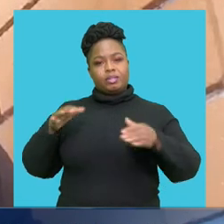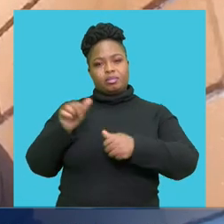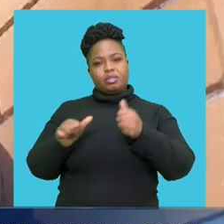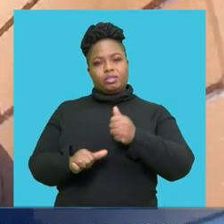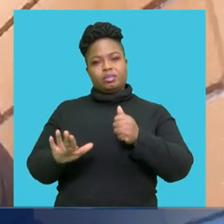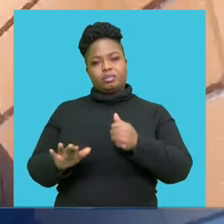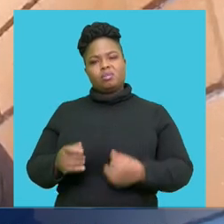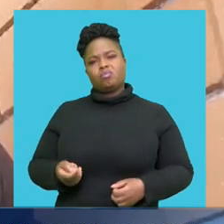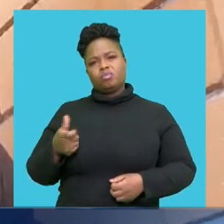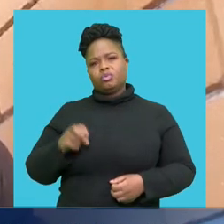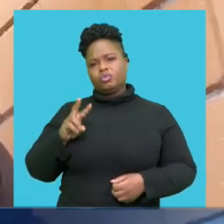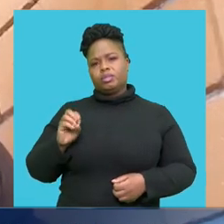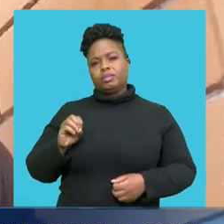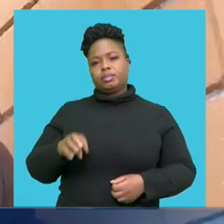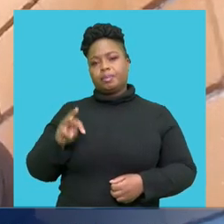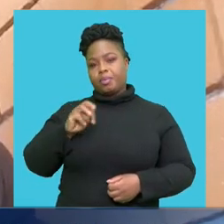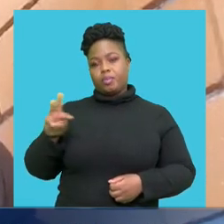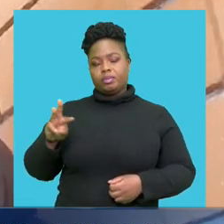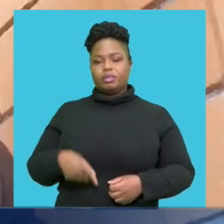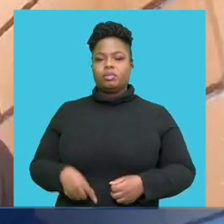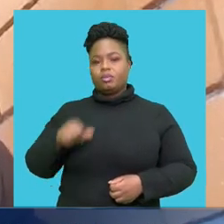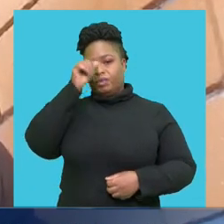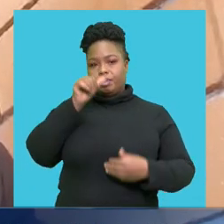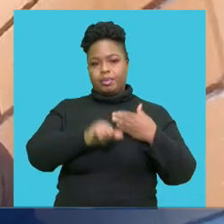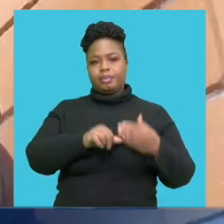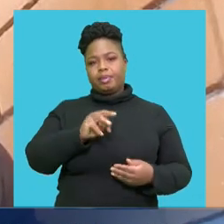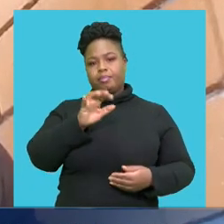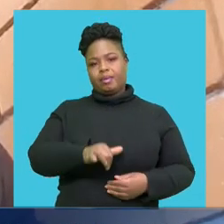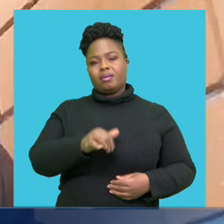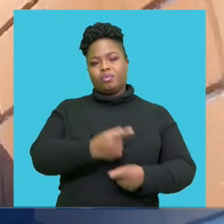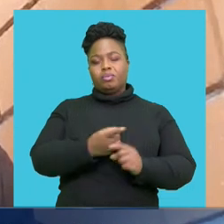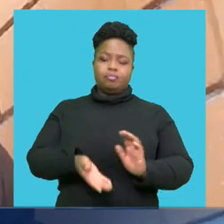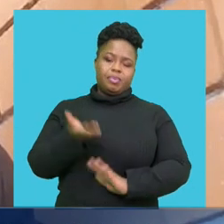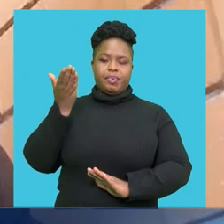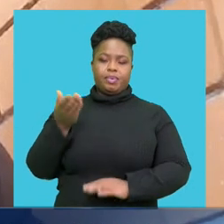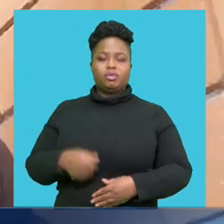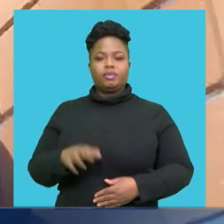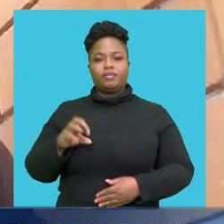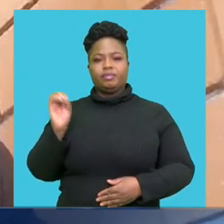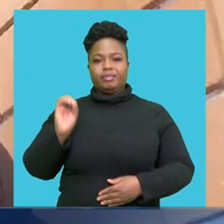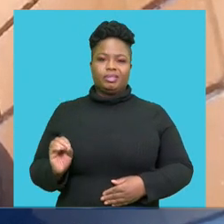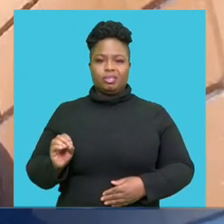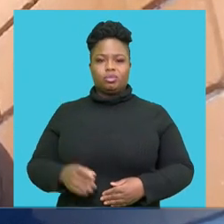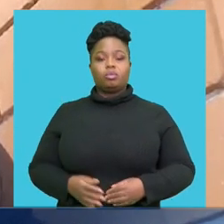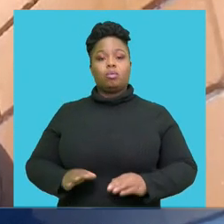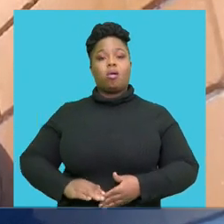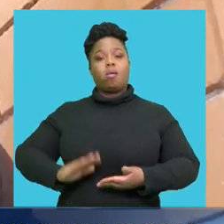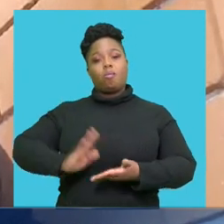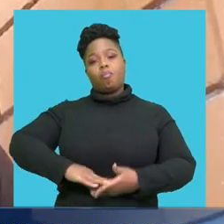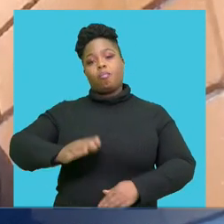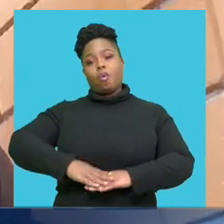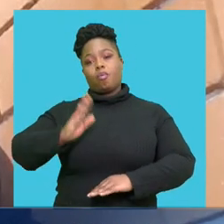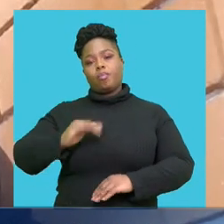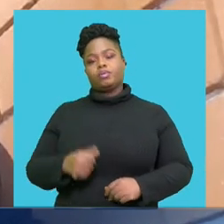at about 20 megawatts. And between April and May, consumption shot up by 50%, increasing the off-peak load